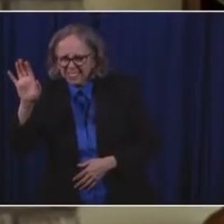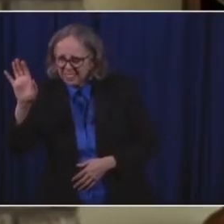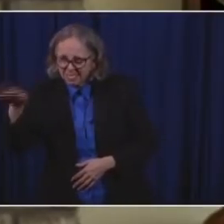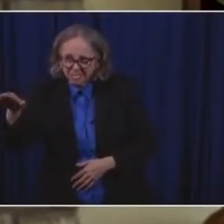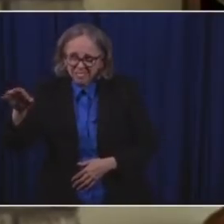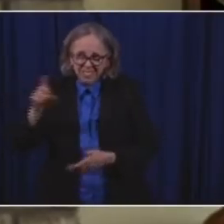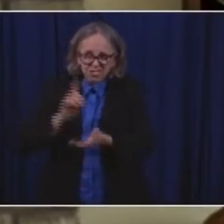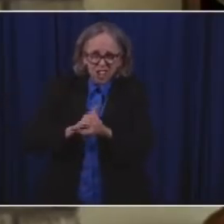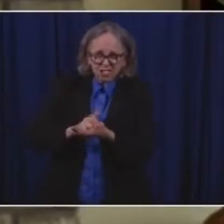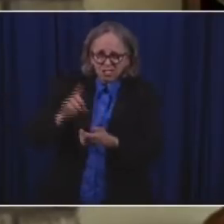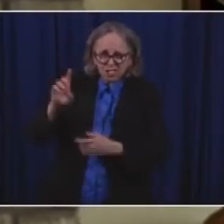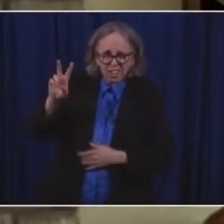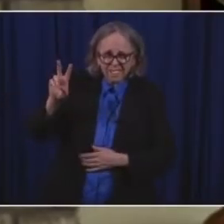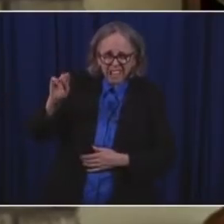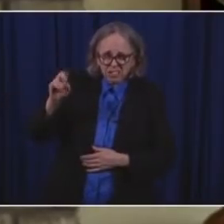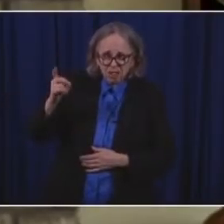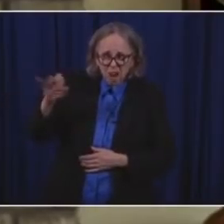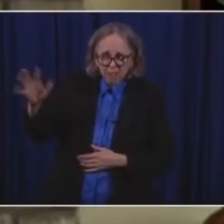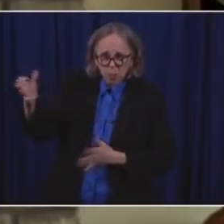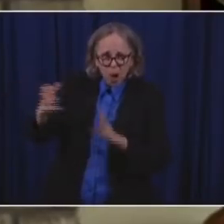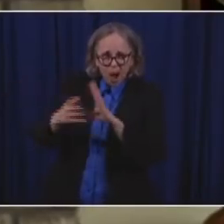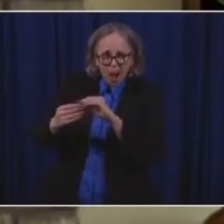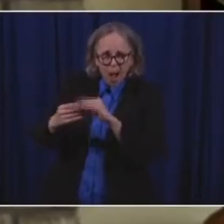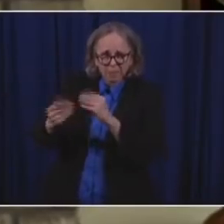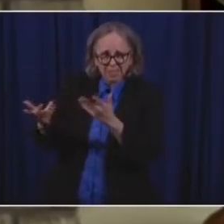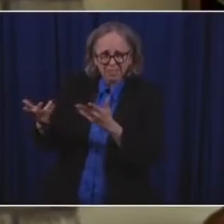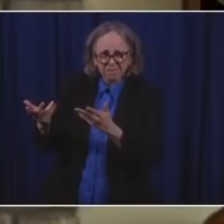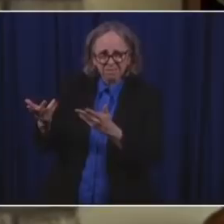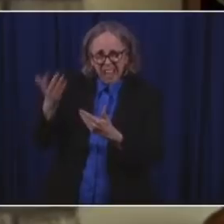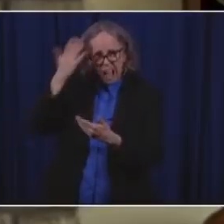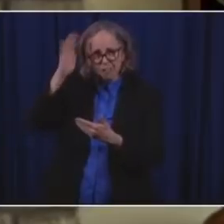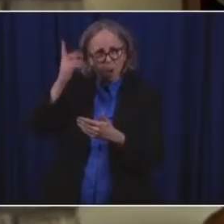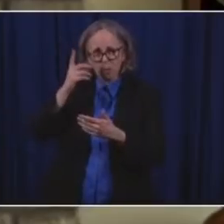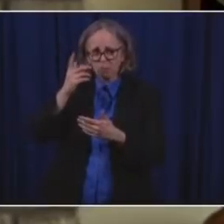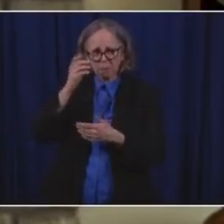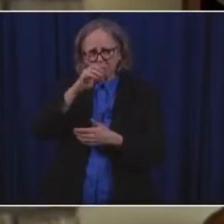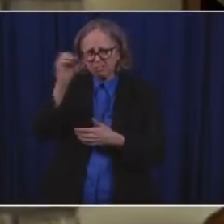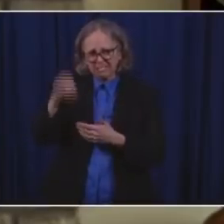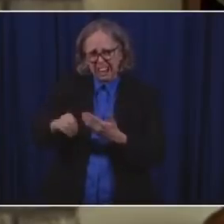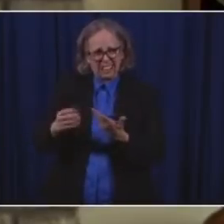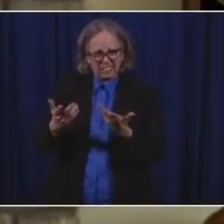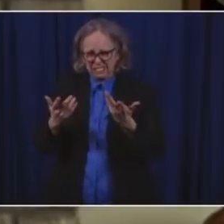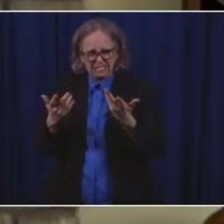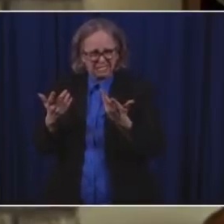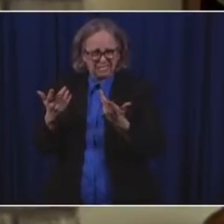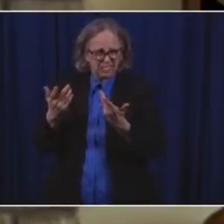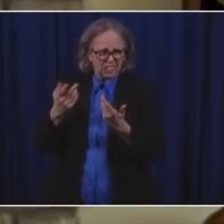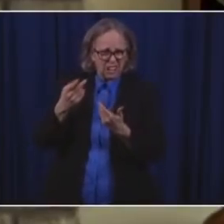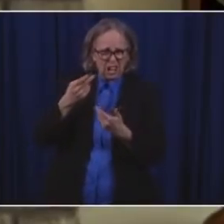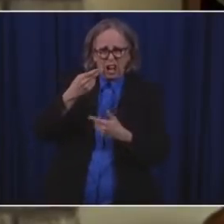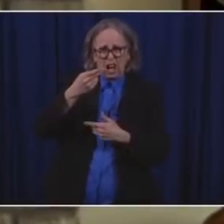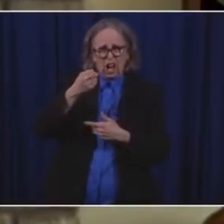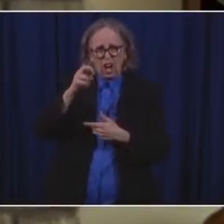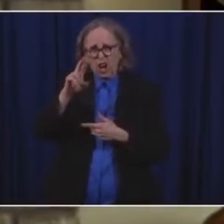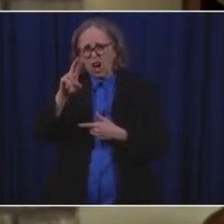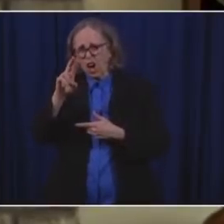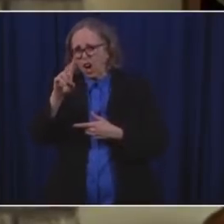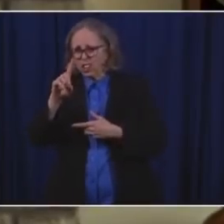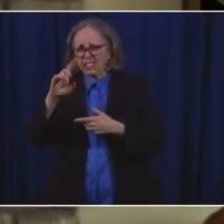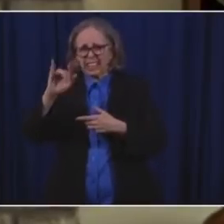but I'm not sure exactly what percentage herd immunity, community immunity is, but that's